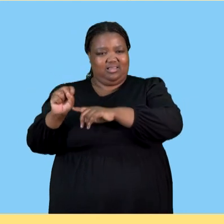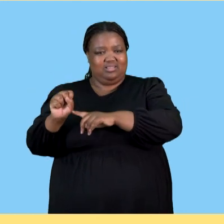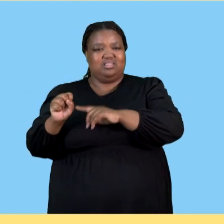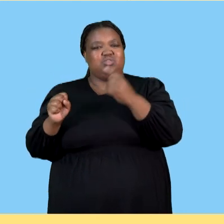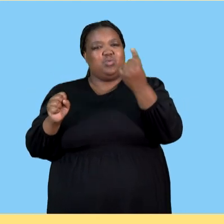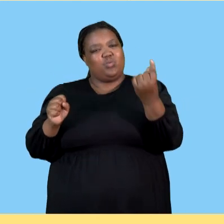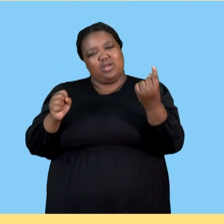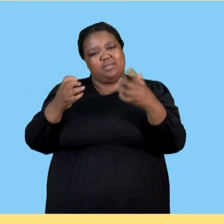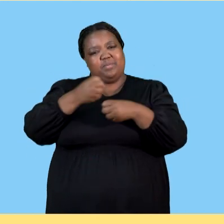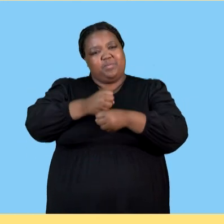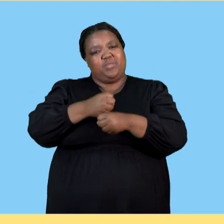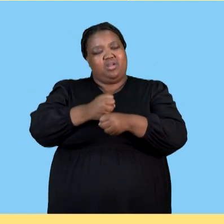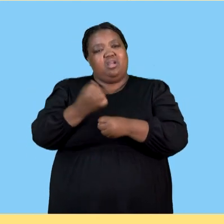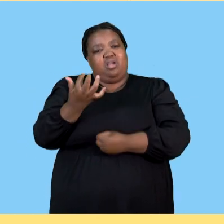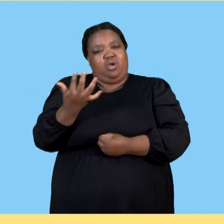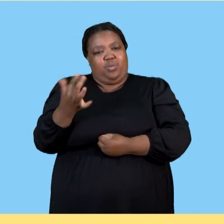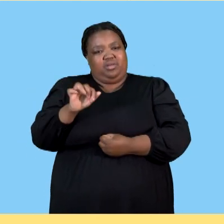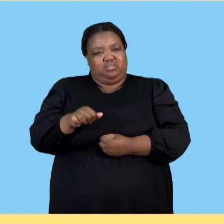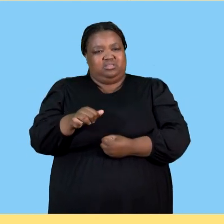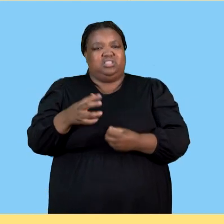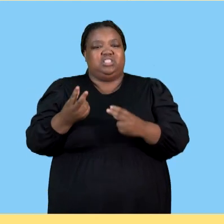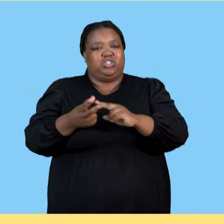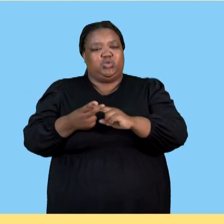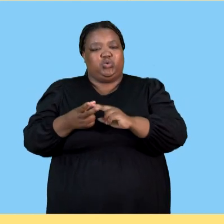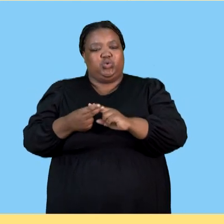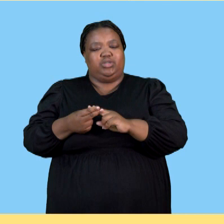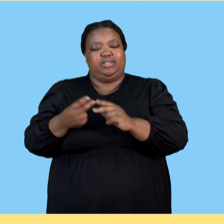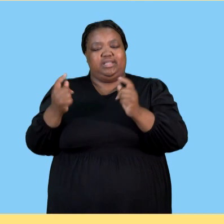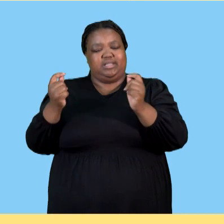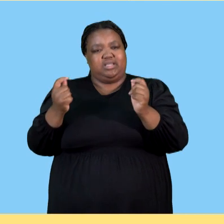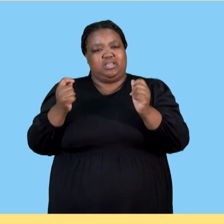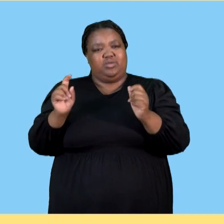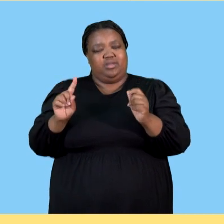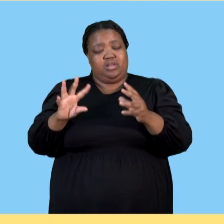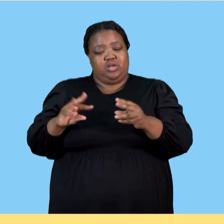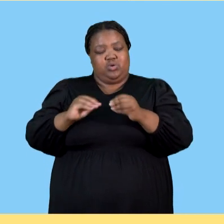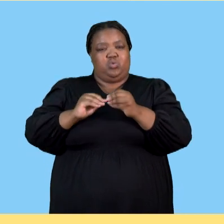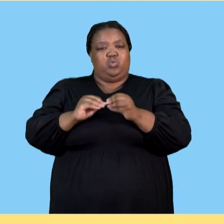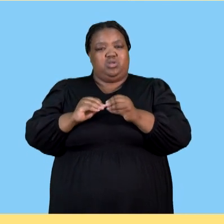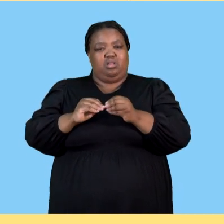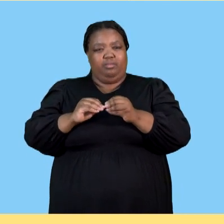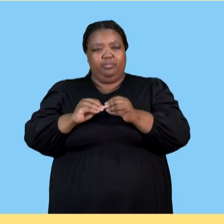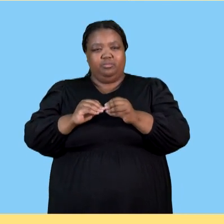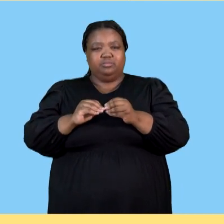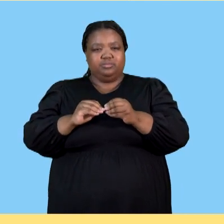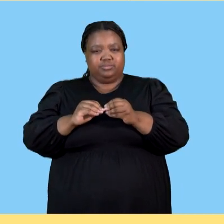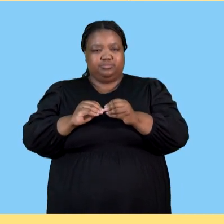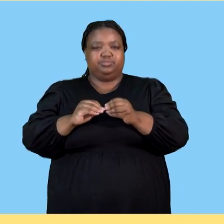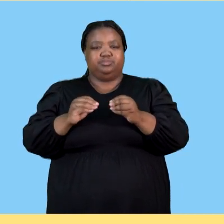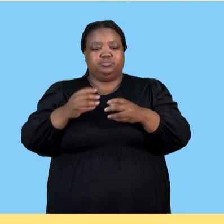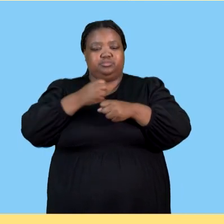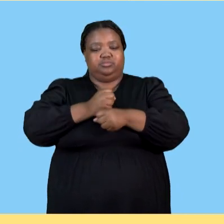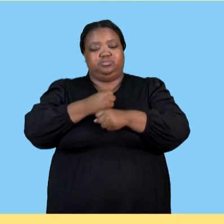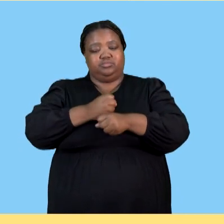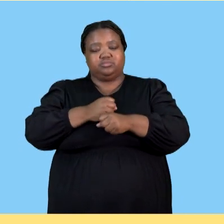one? That is what they're saying, unit cost. So we say the total cost of production, we divide it by the